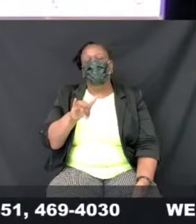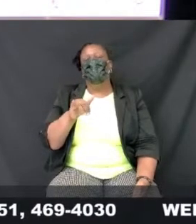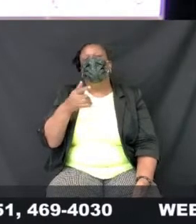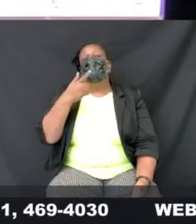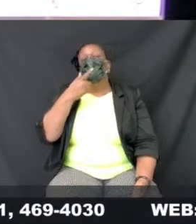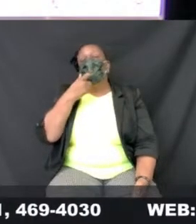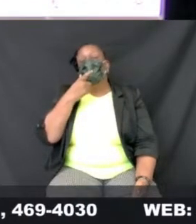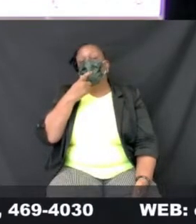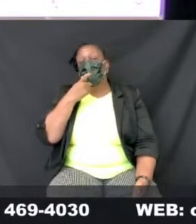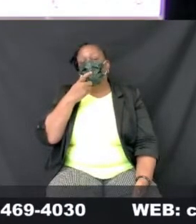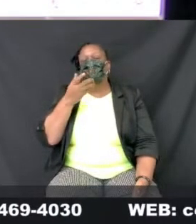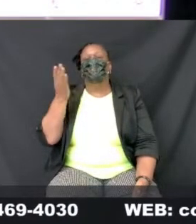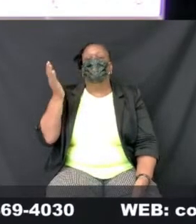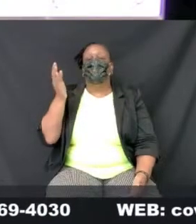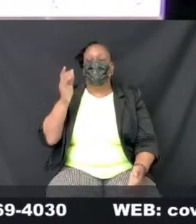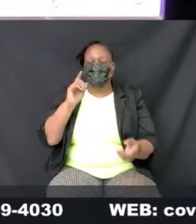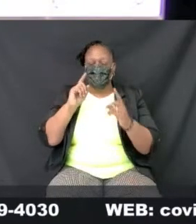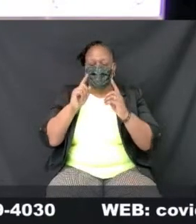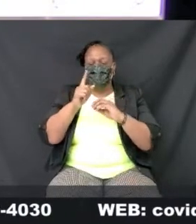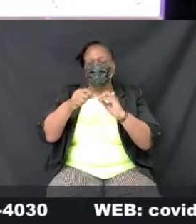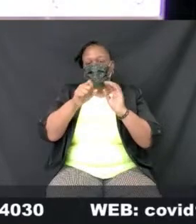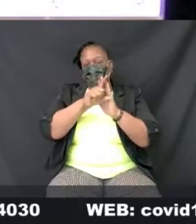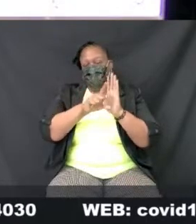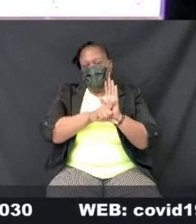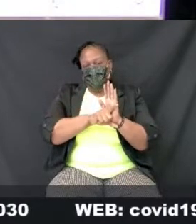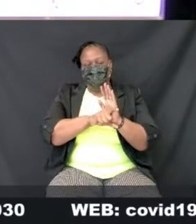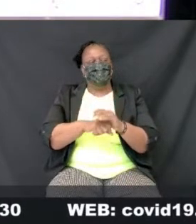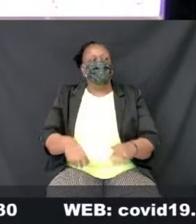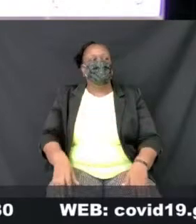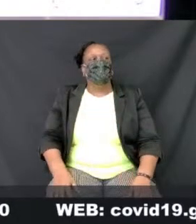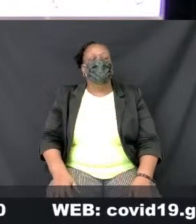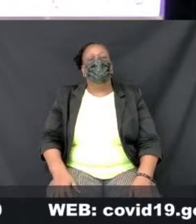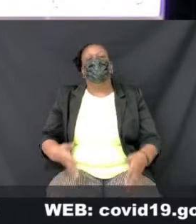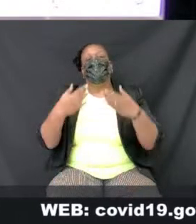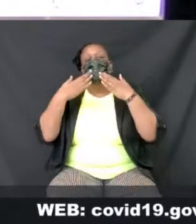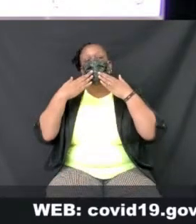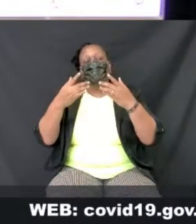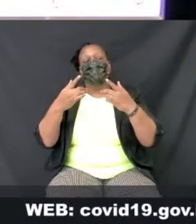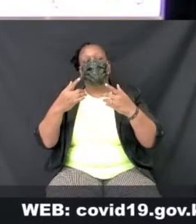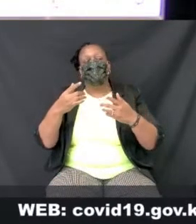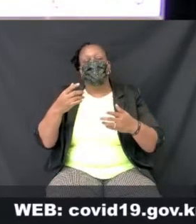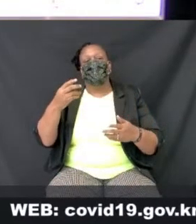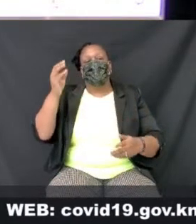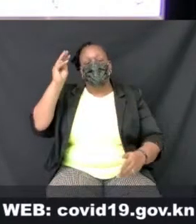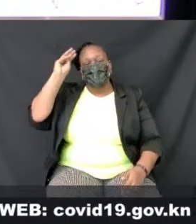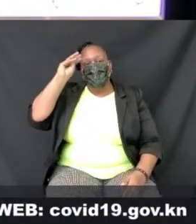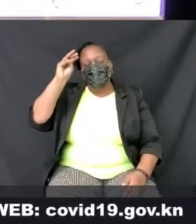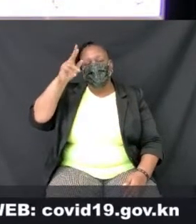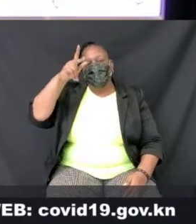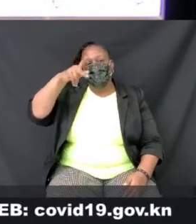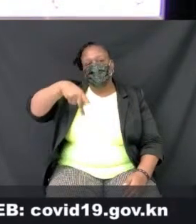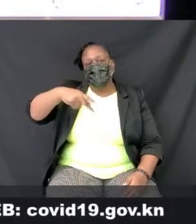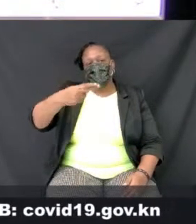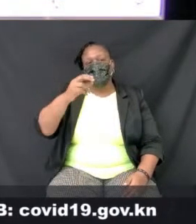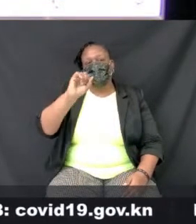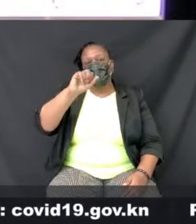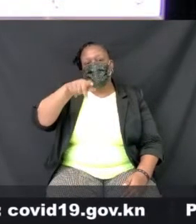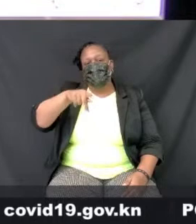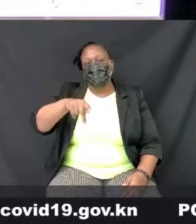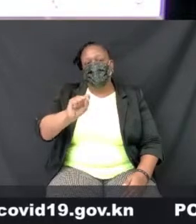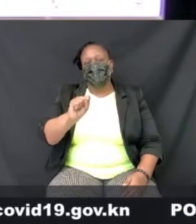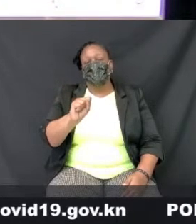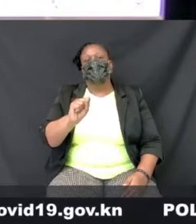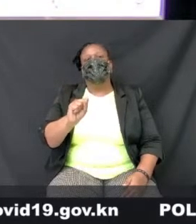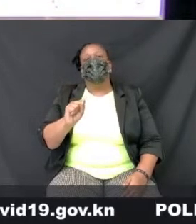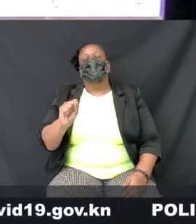she has become such a part of these briefings. She is always here and showing her interest. Her presence in